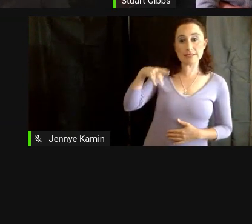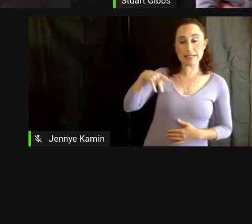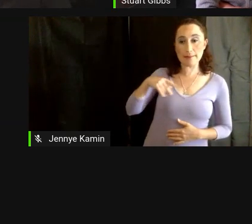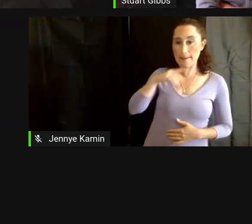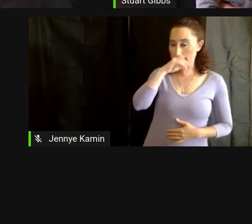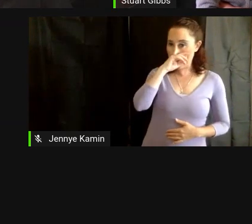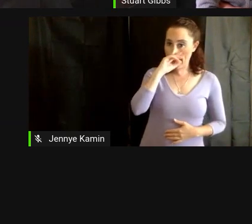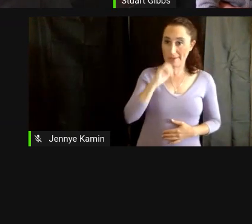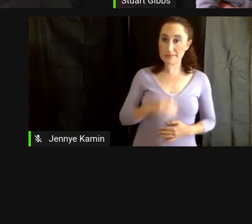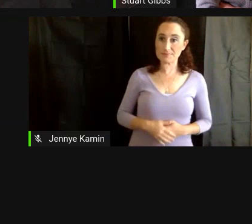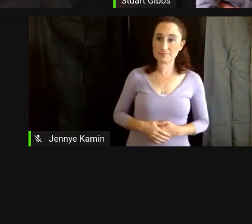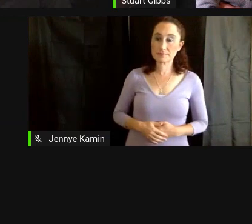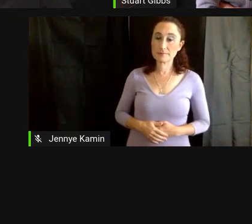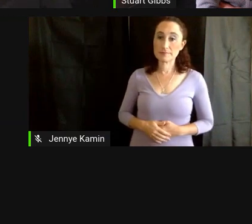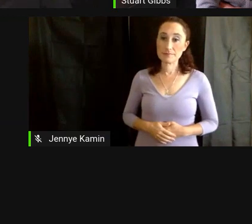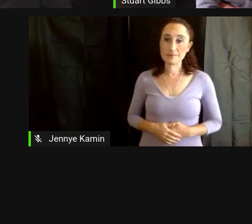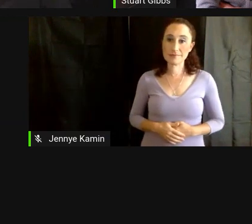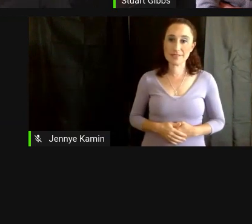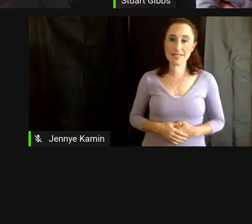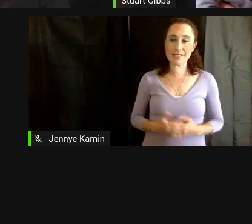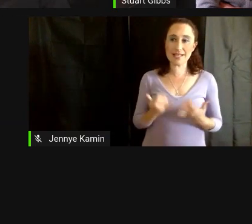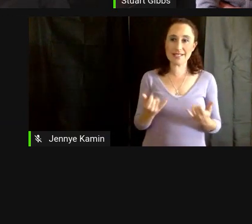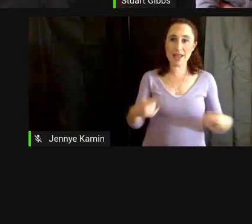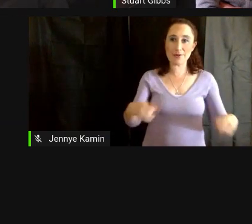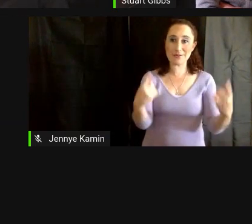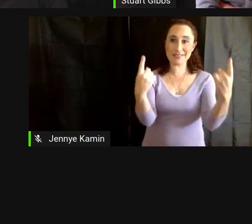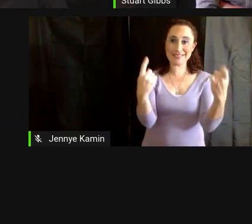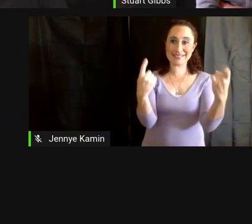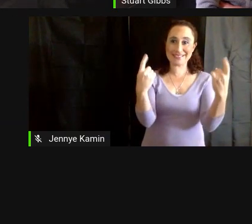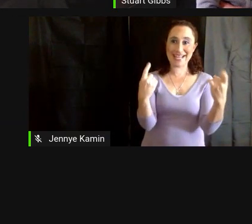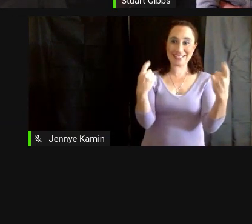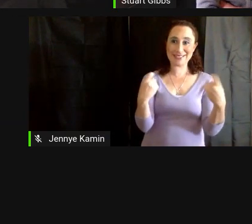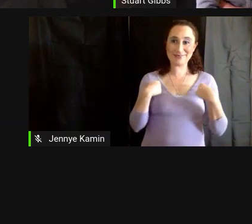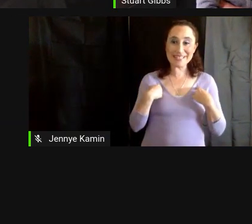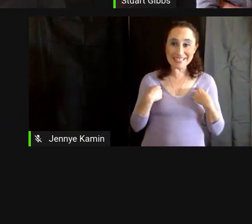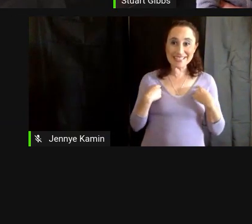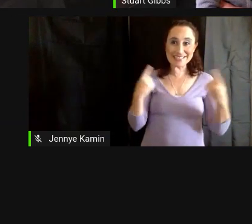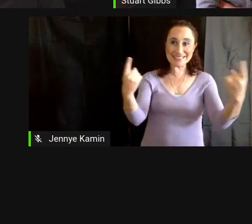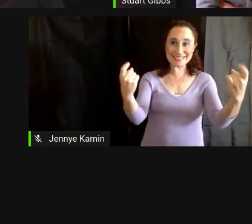And then now you guys are going to test me on it, right?